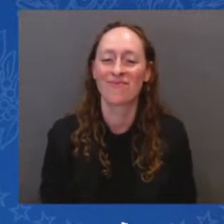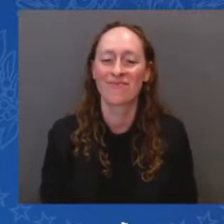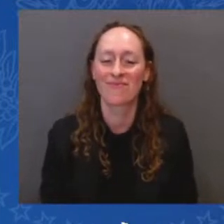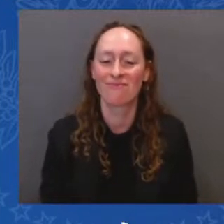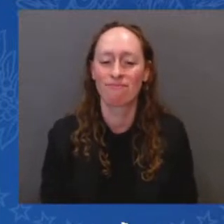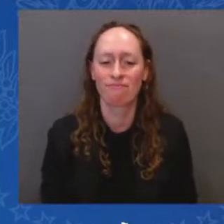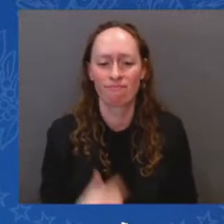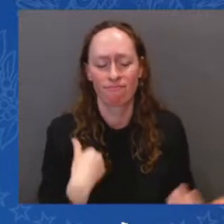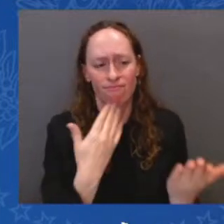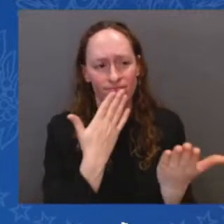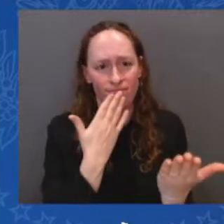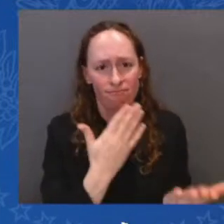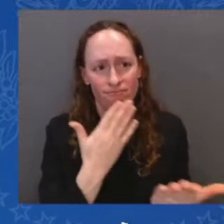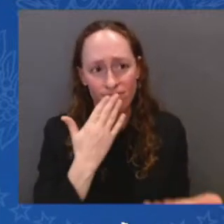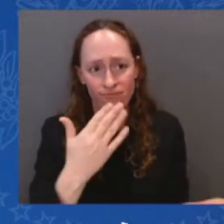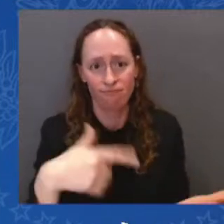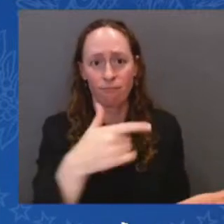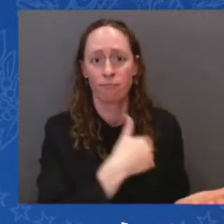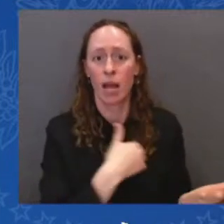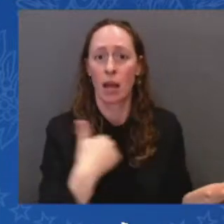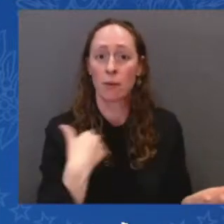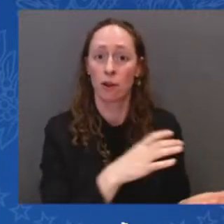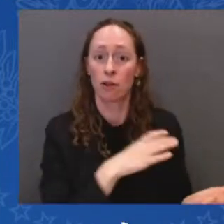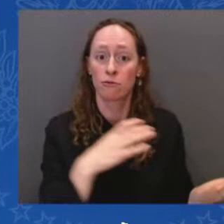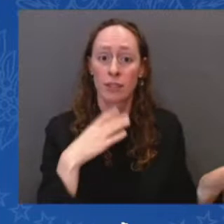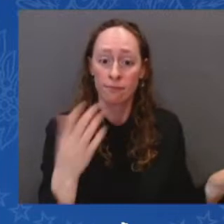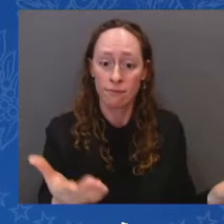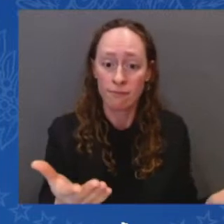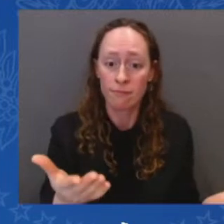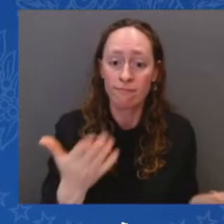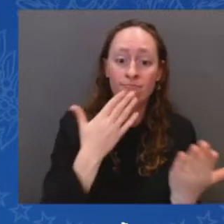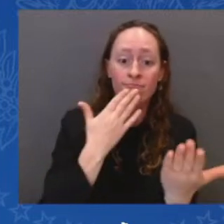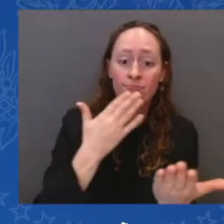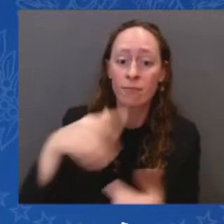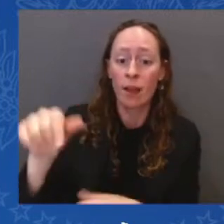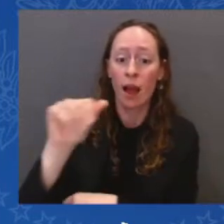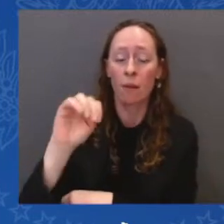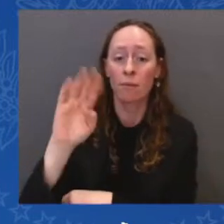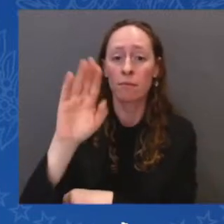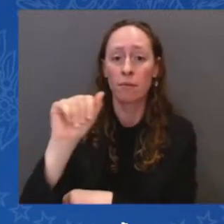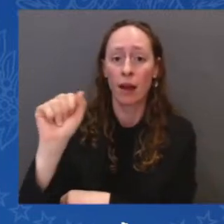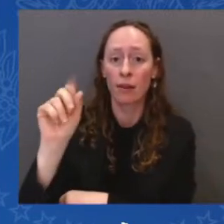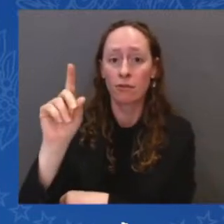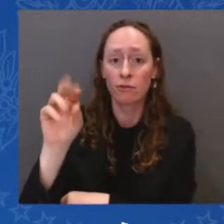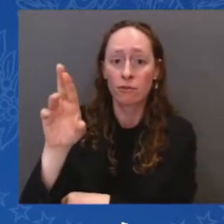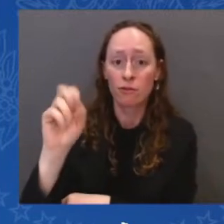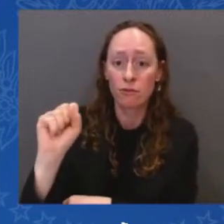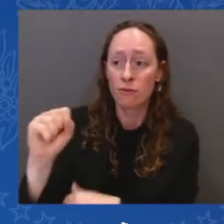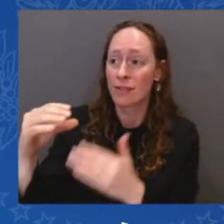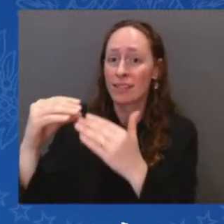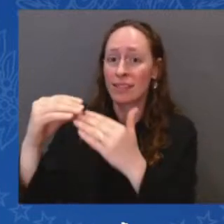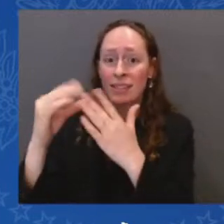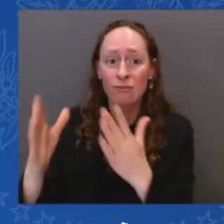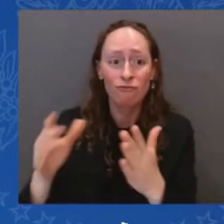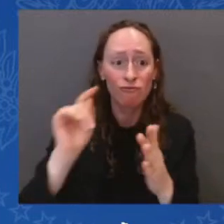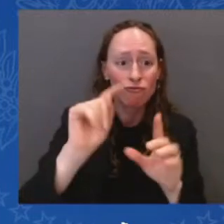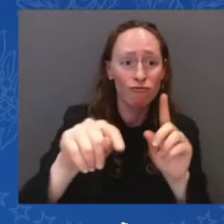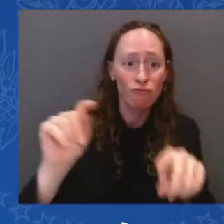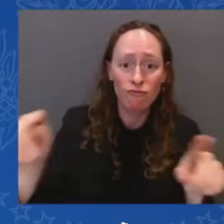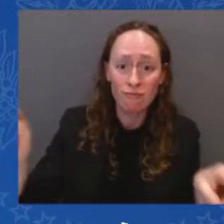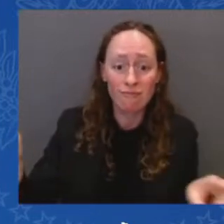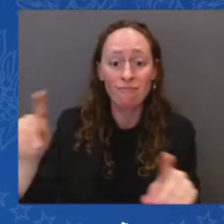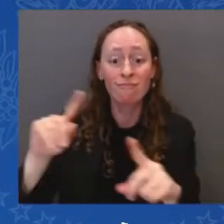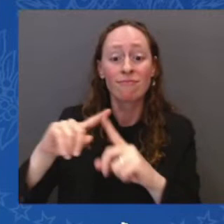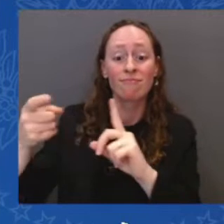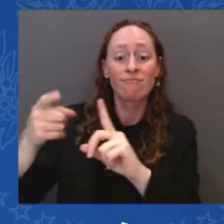us, as well as the former senior military leaders and former secretaries of defense. I'm glad to be here